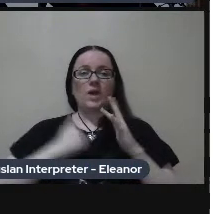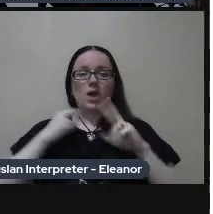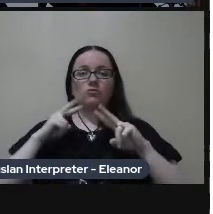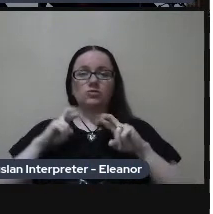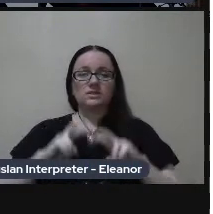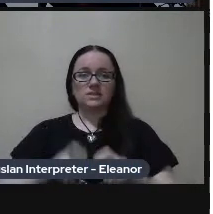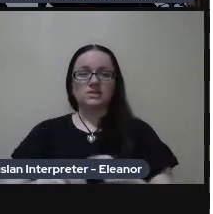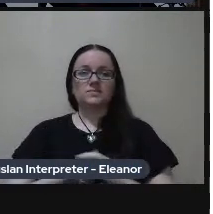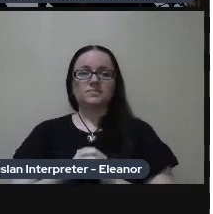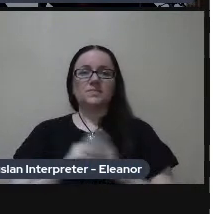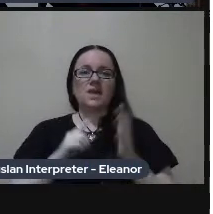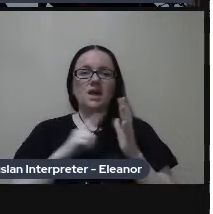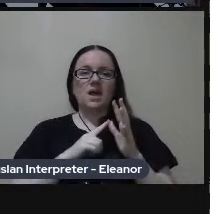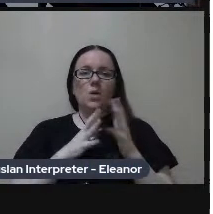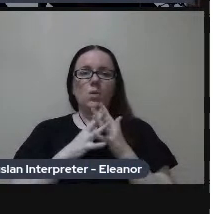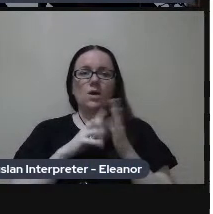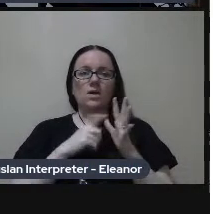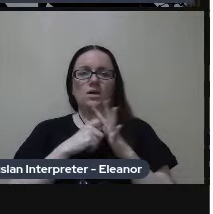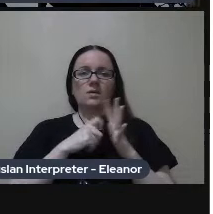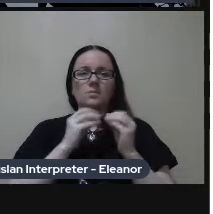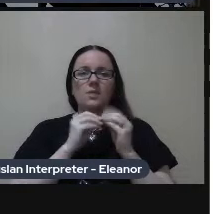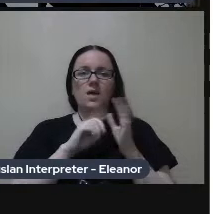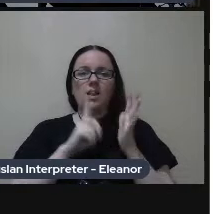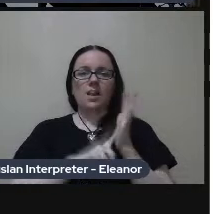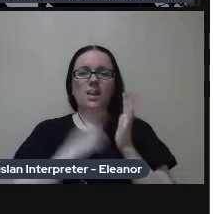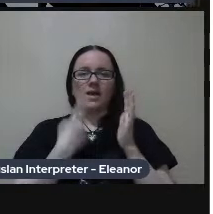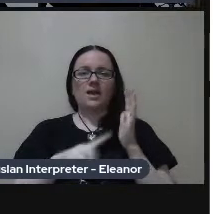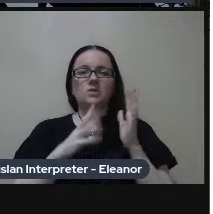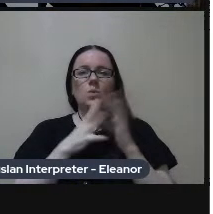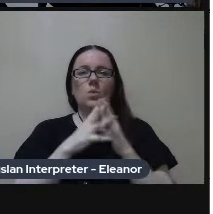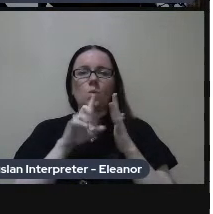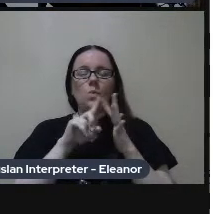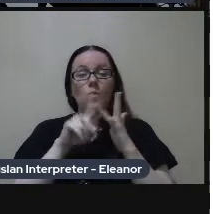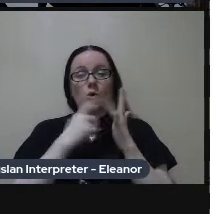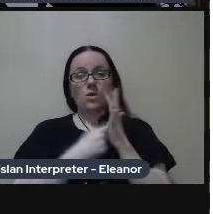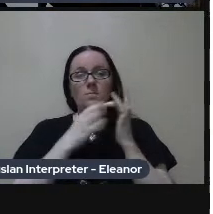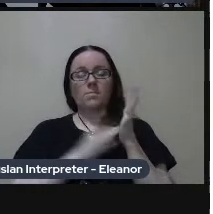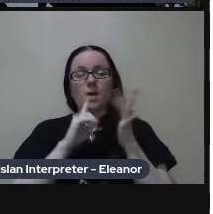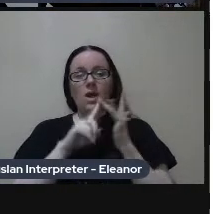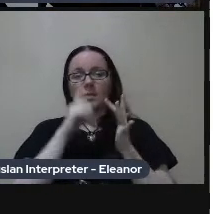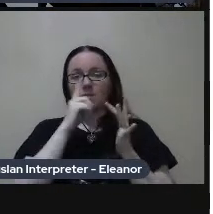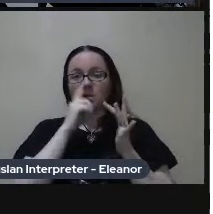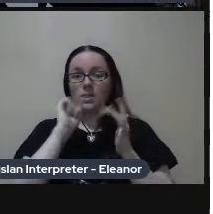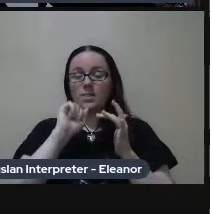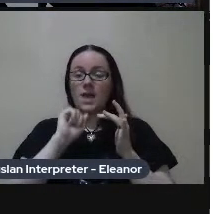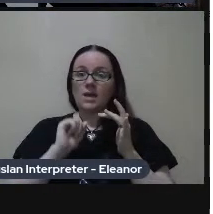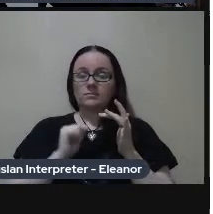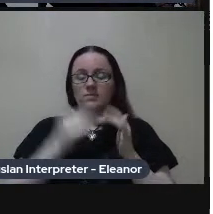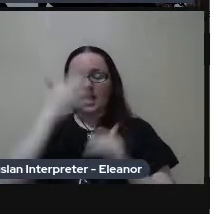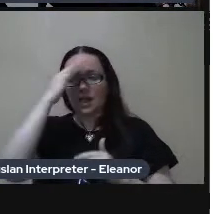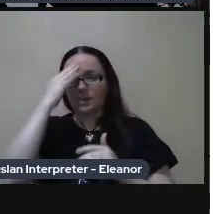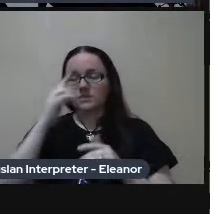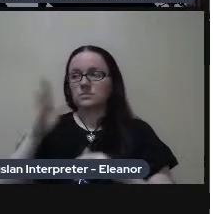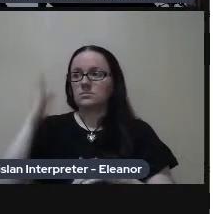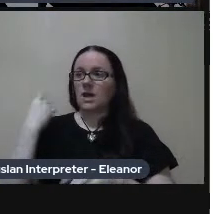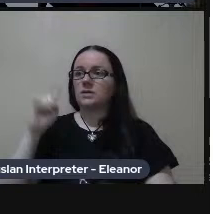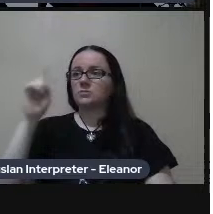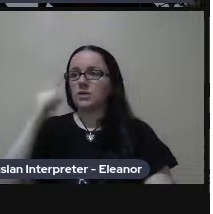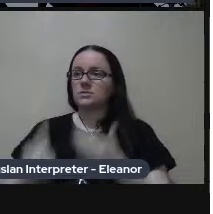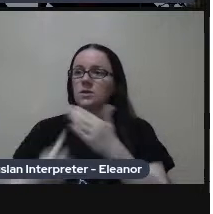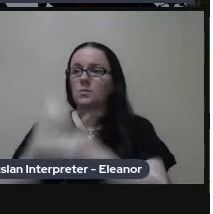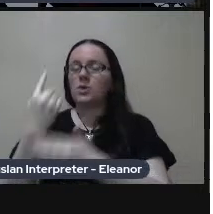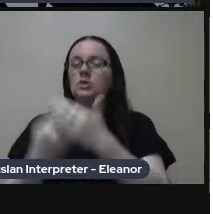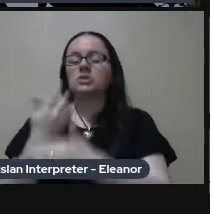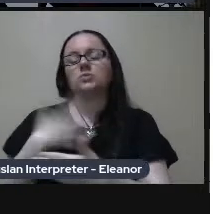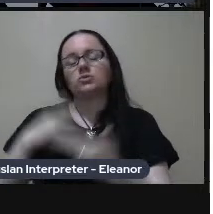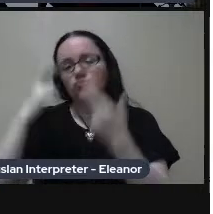Worimi peoples, and we extend our respect to the elders past, present and emerging. And on behalf of the HMRI, I'd